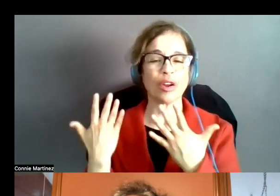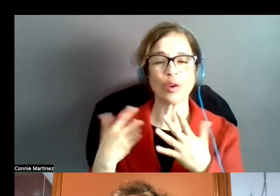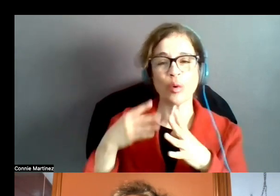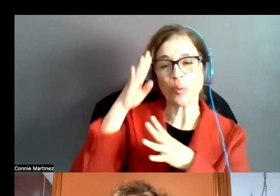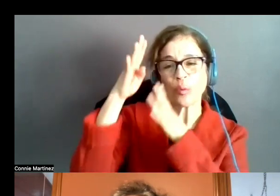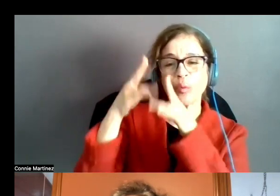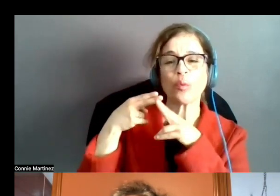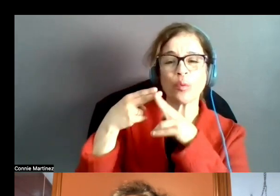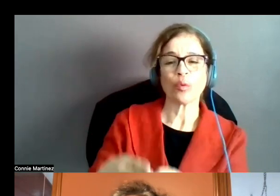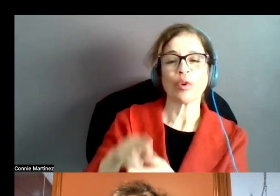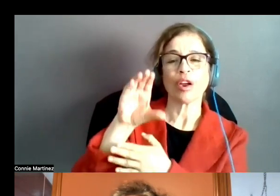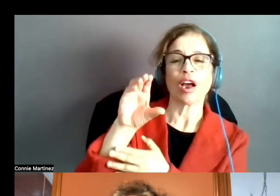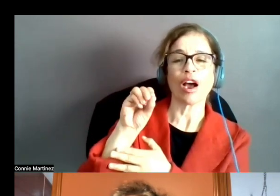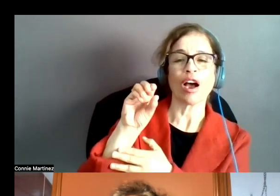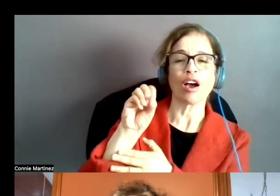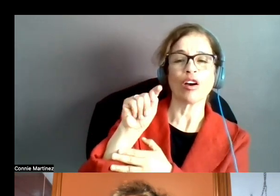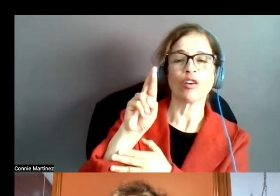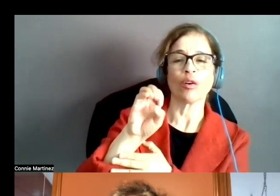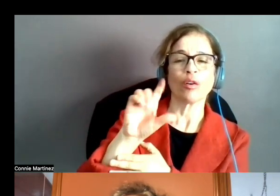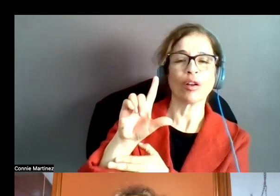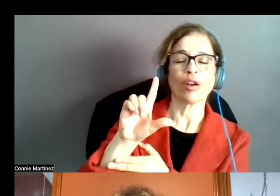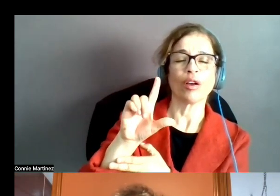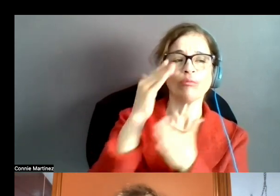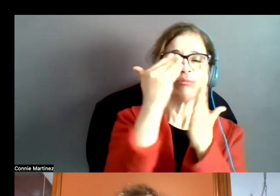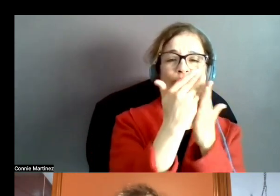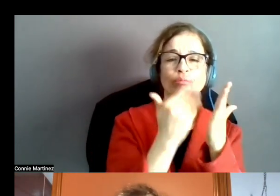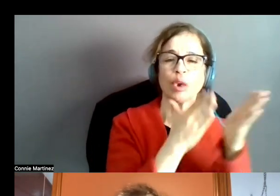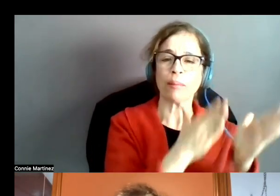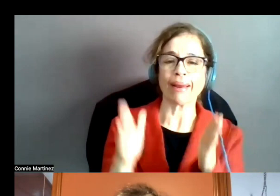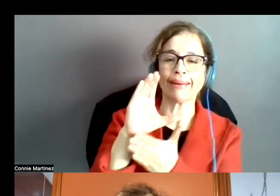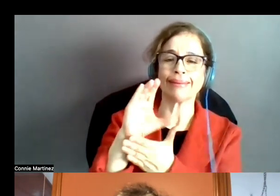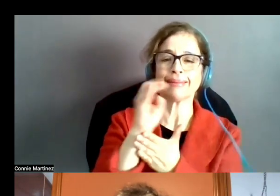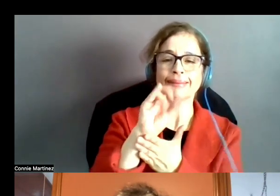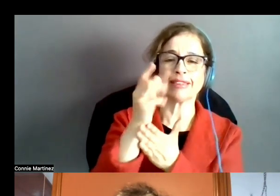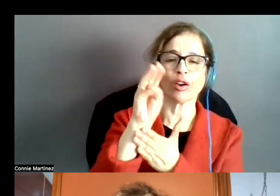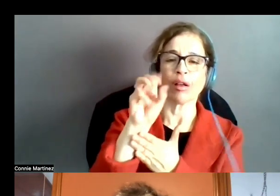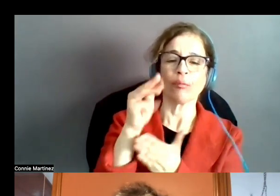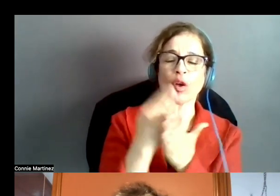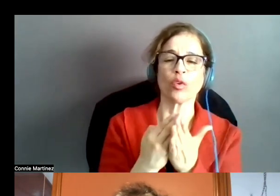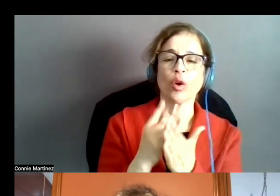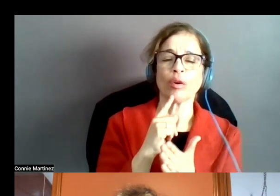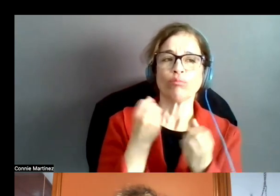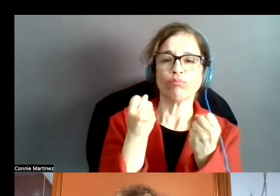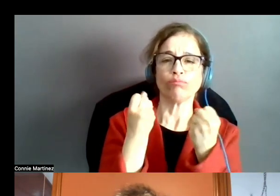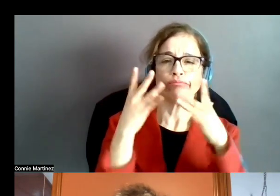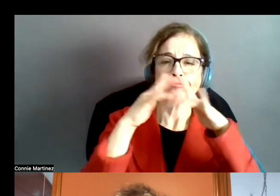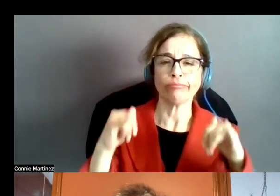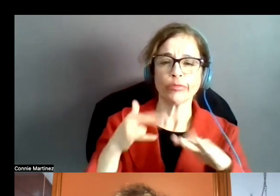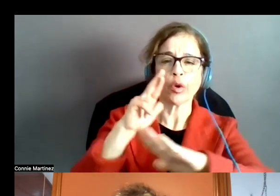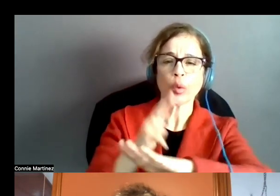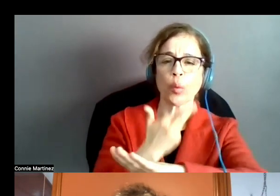created something called the Grooversity curriculum, which is a series of rhythms that use